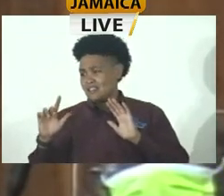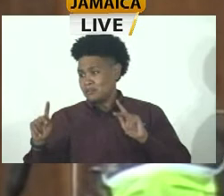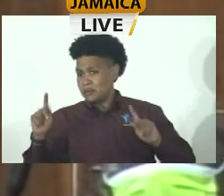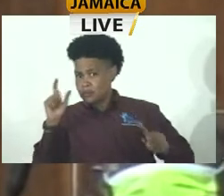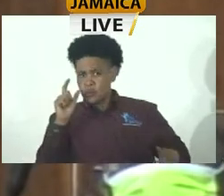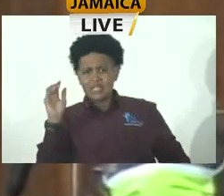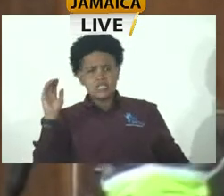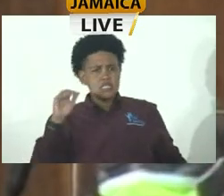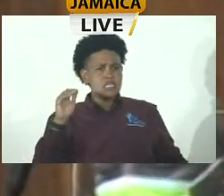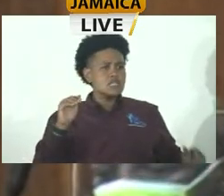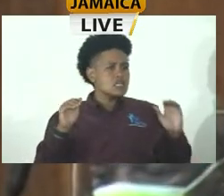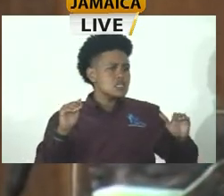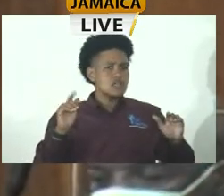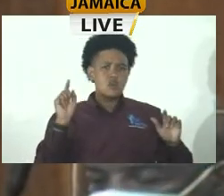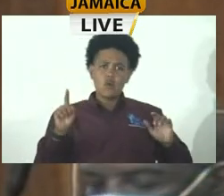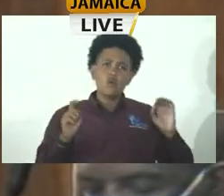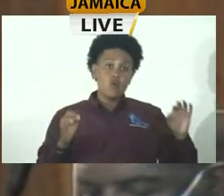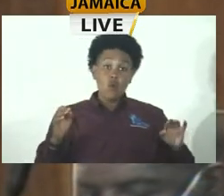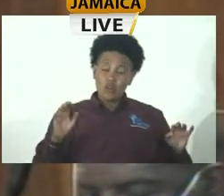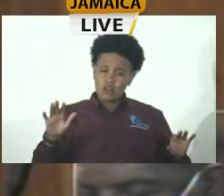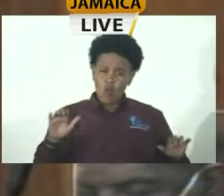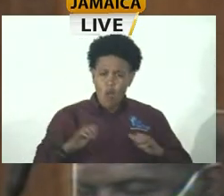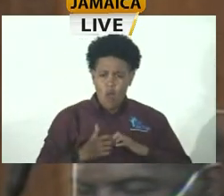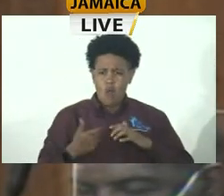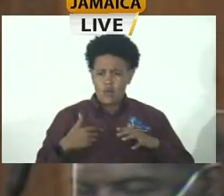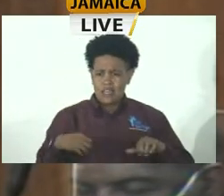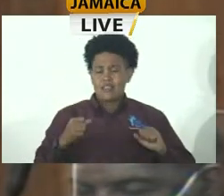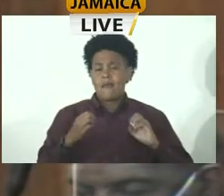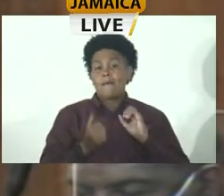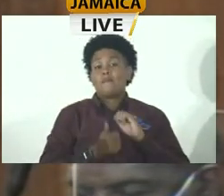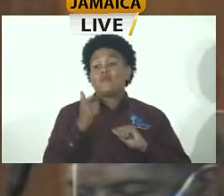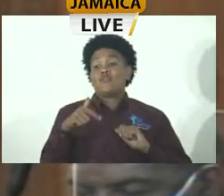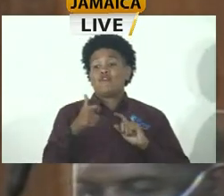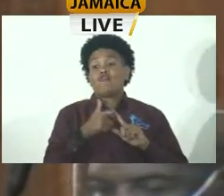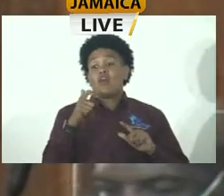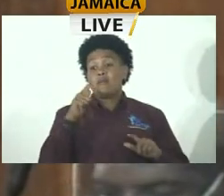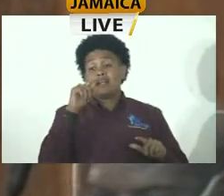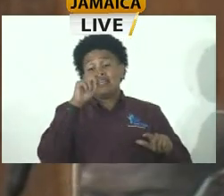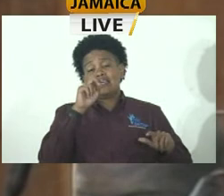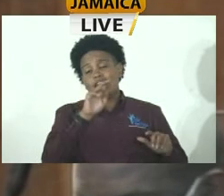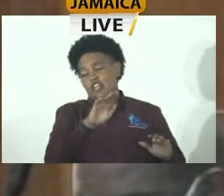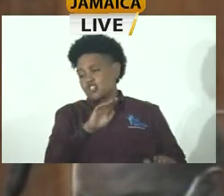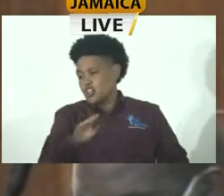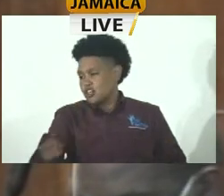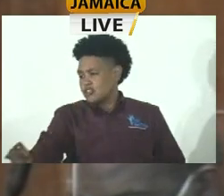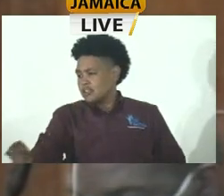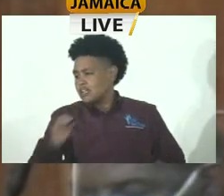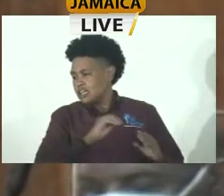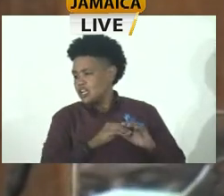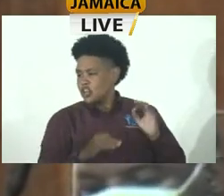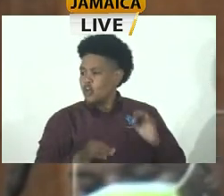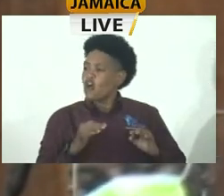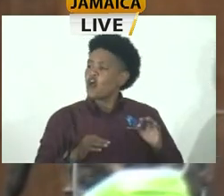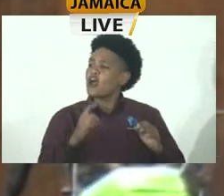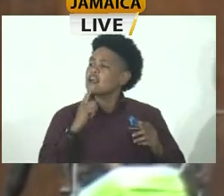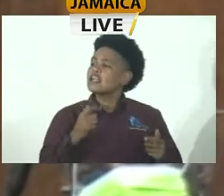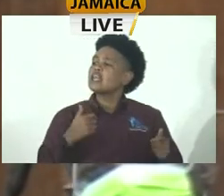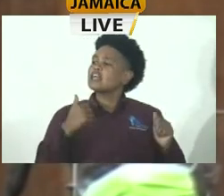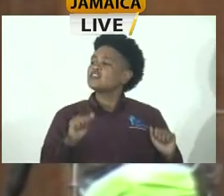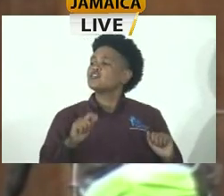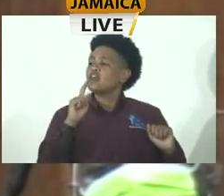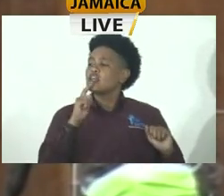can take most of these cases from the litigation in the courts and try to